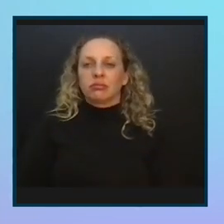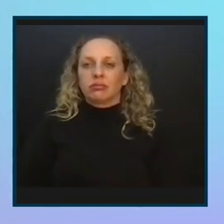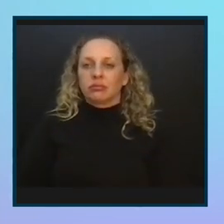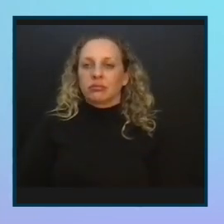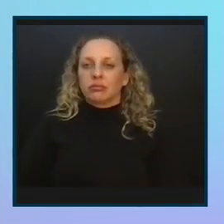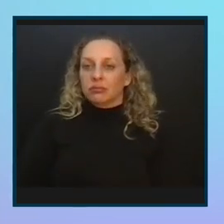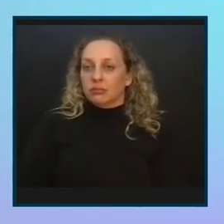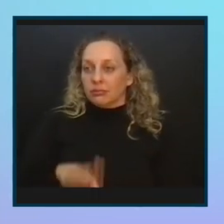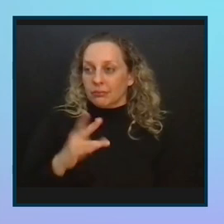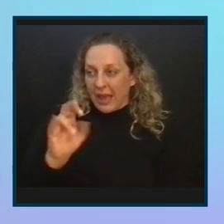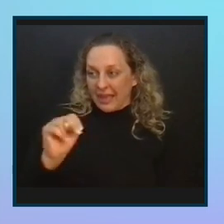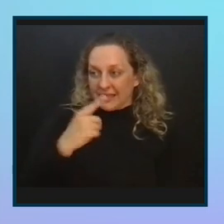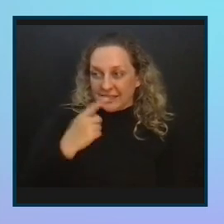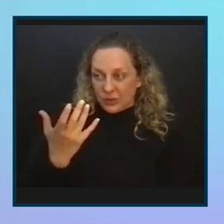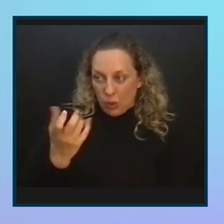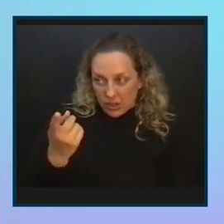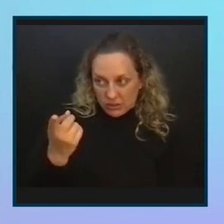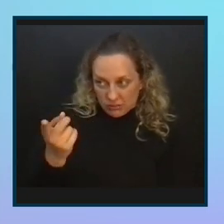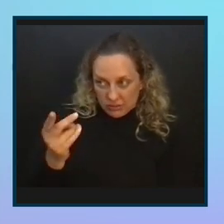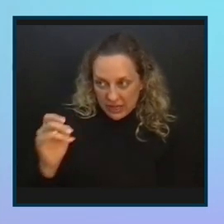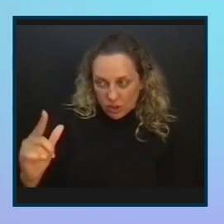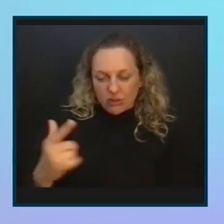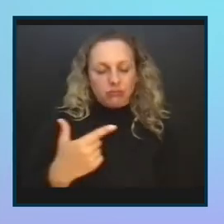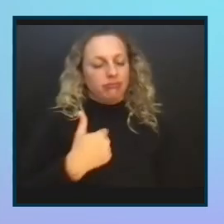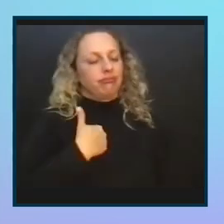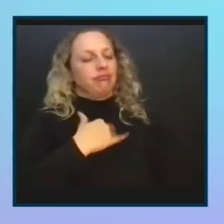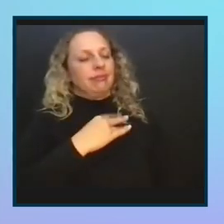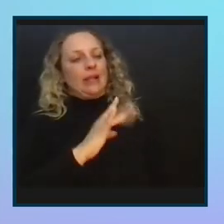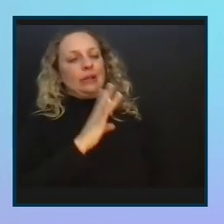Daniel, do you want to speak to some users? I'll take this one.